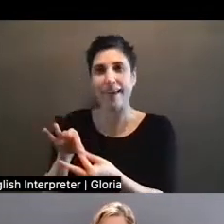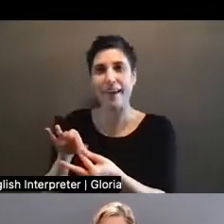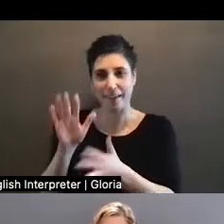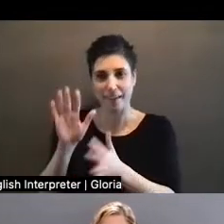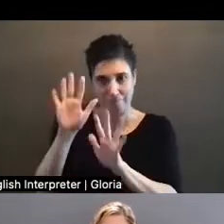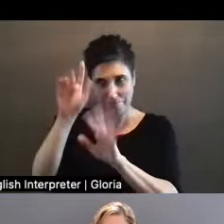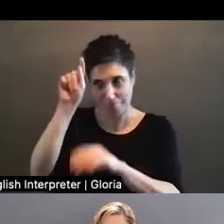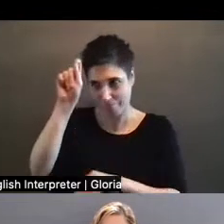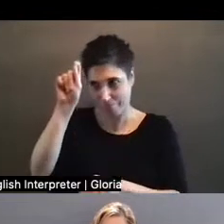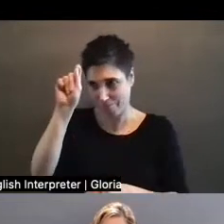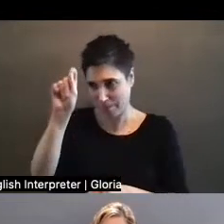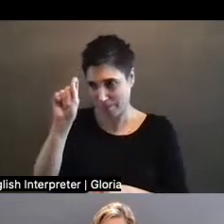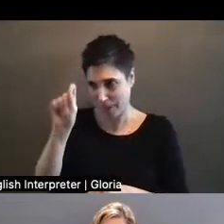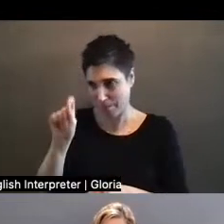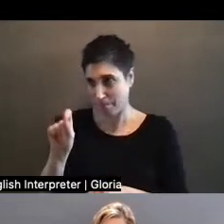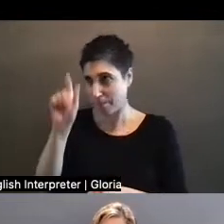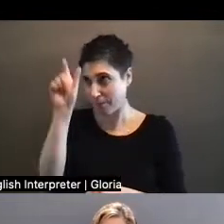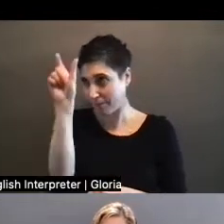And then